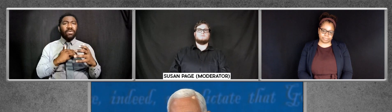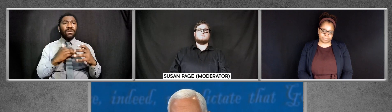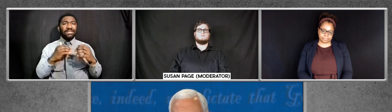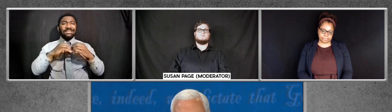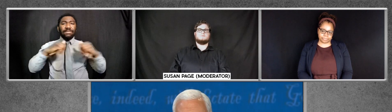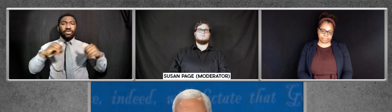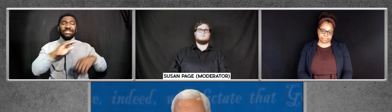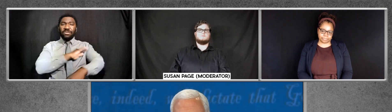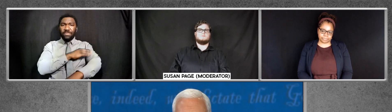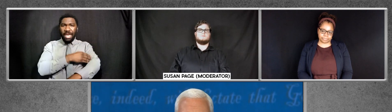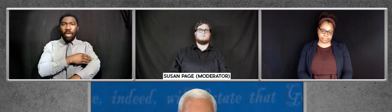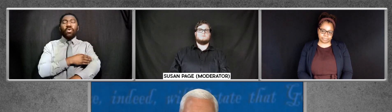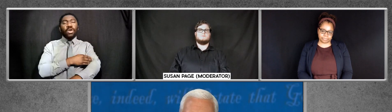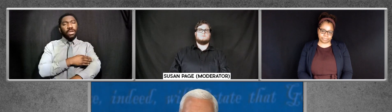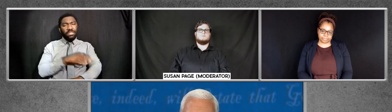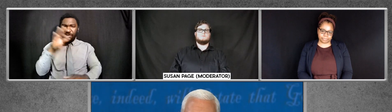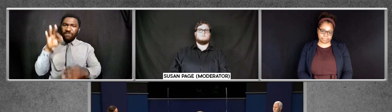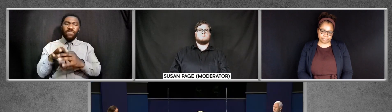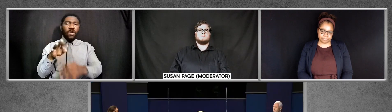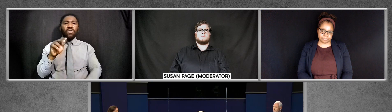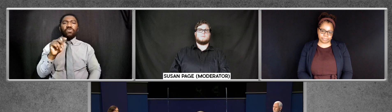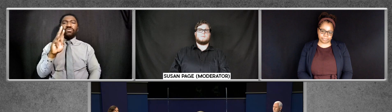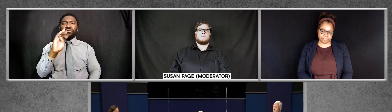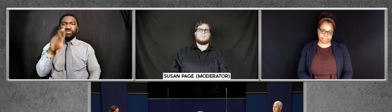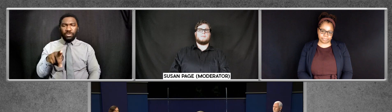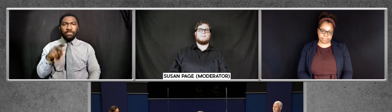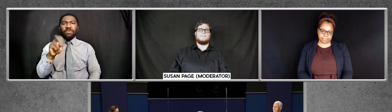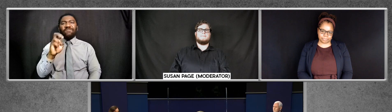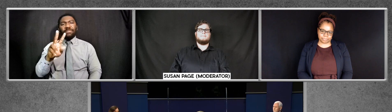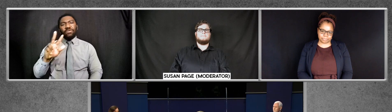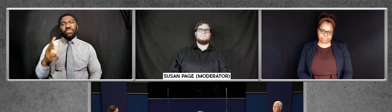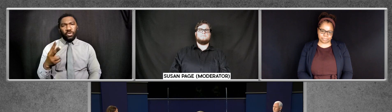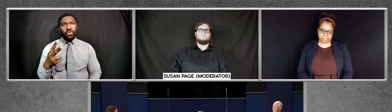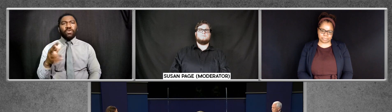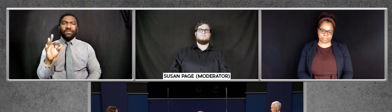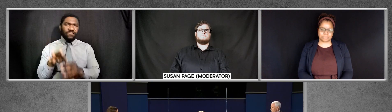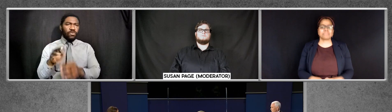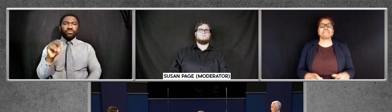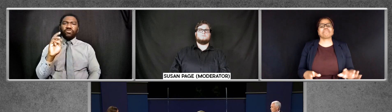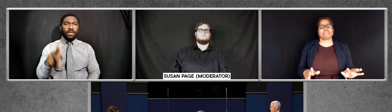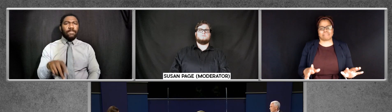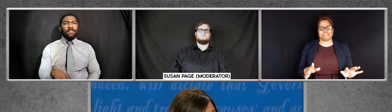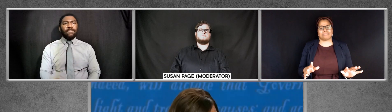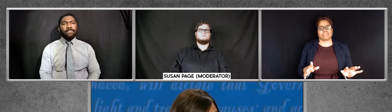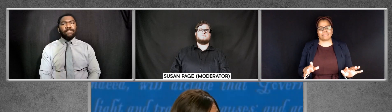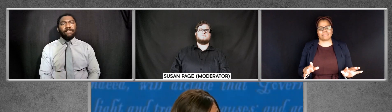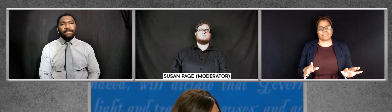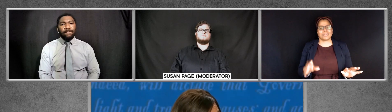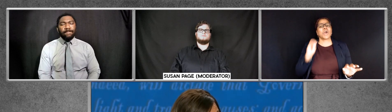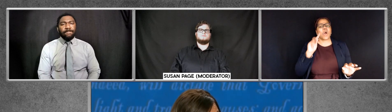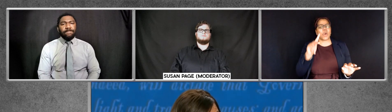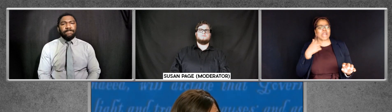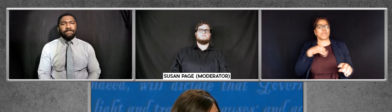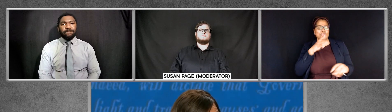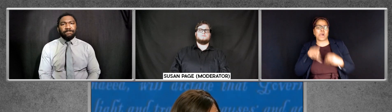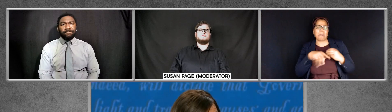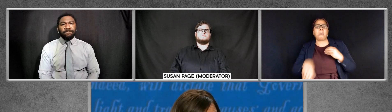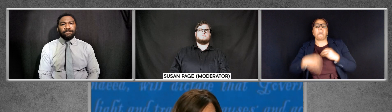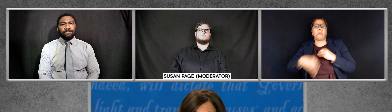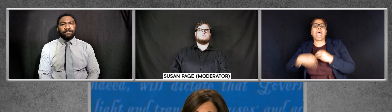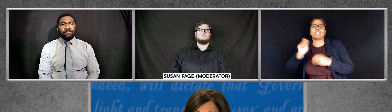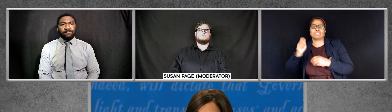separation of powers in a 9-seat Supreme Court. Yeah, let's talk about packing the court then. Let's talk about the Please. fact. Yeah, I'm about to.